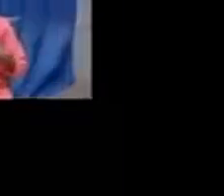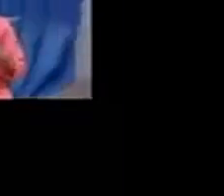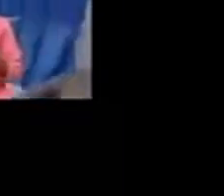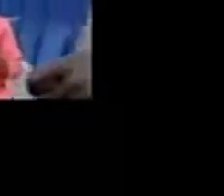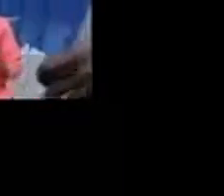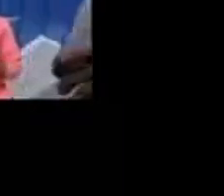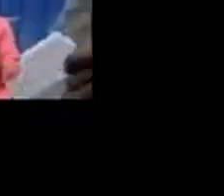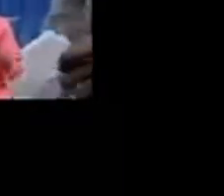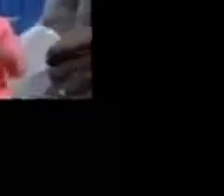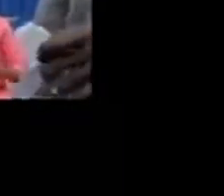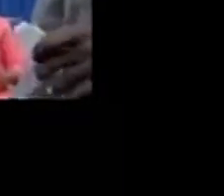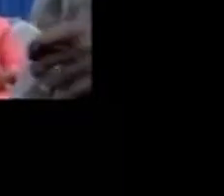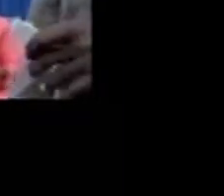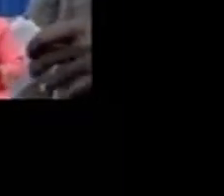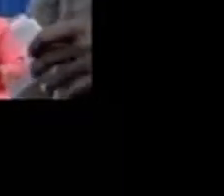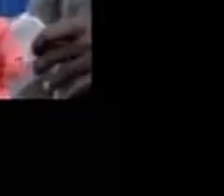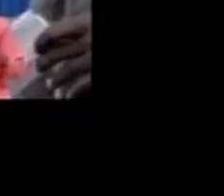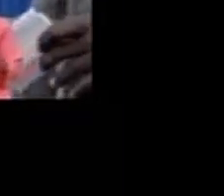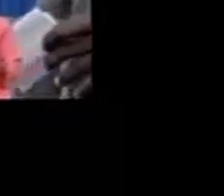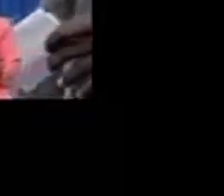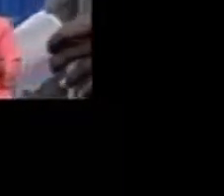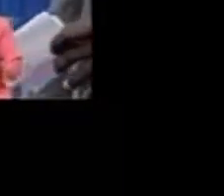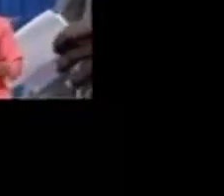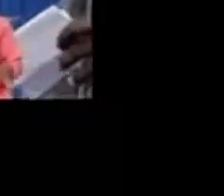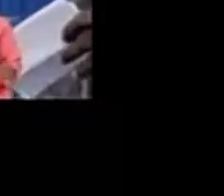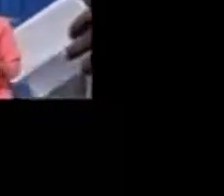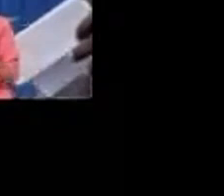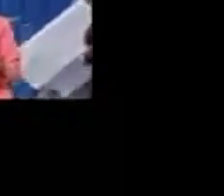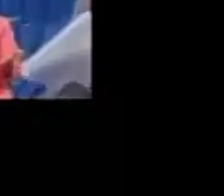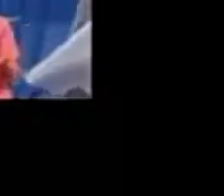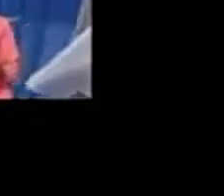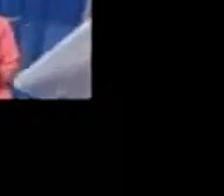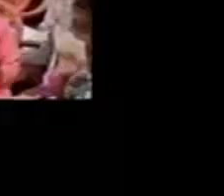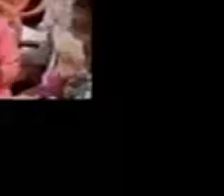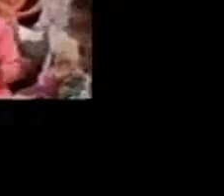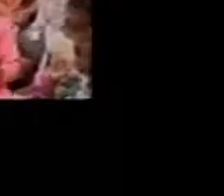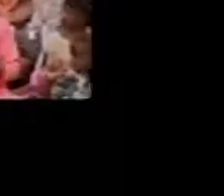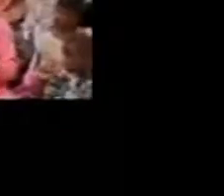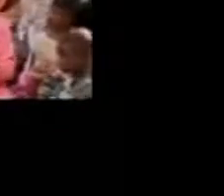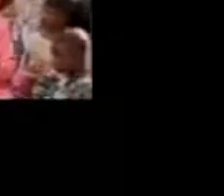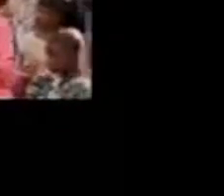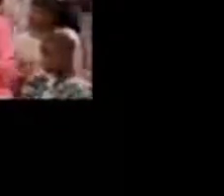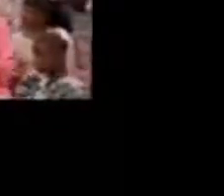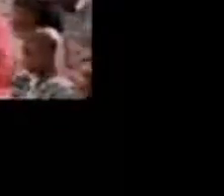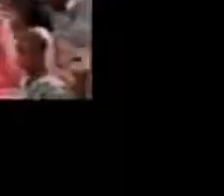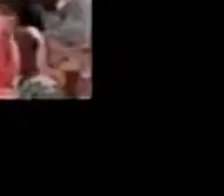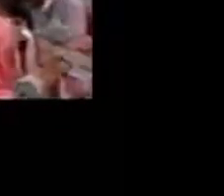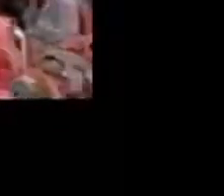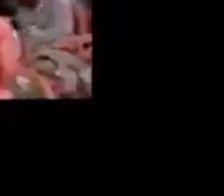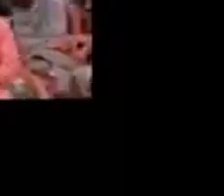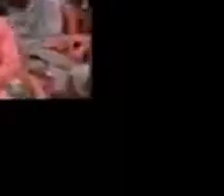lataro titi titi si o ti ku o patapata. Praise the Lord.